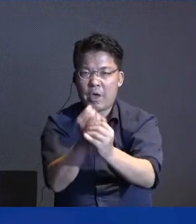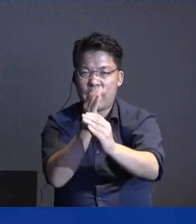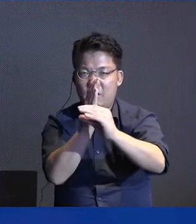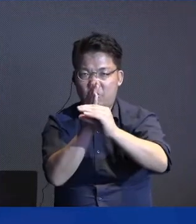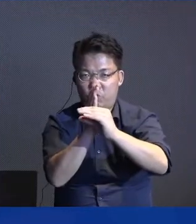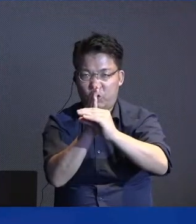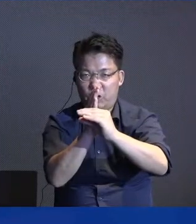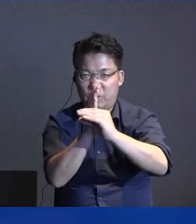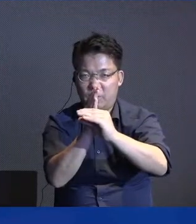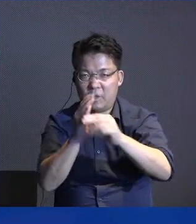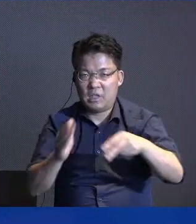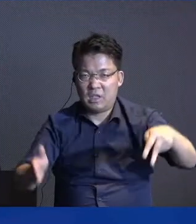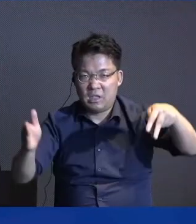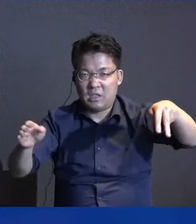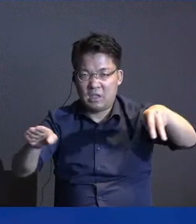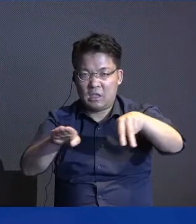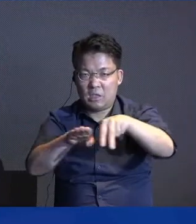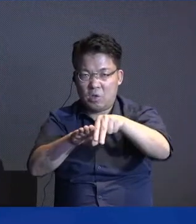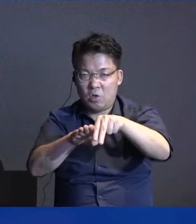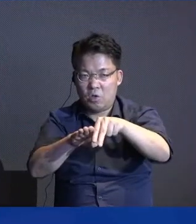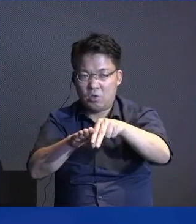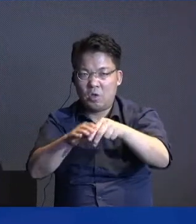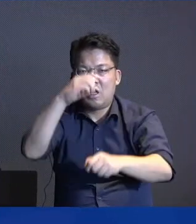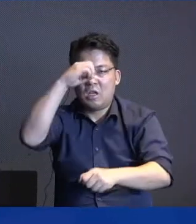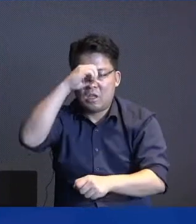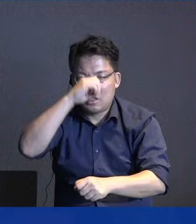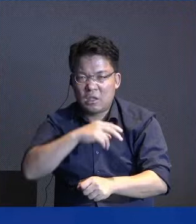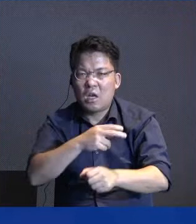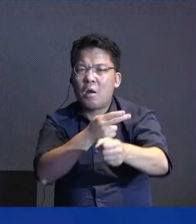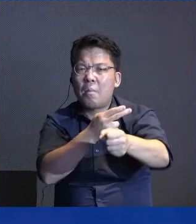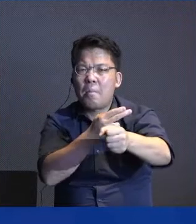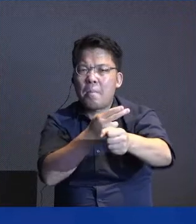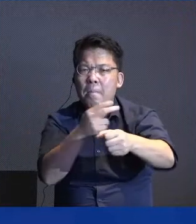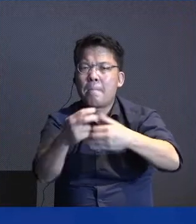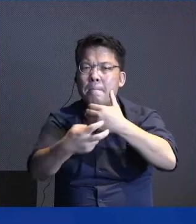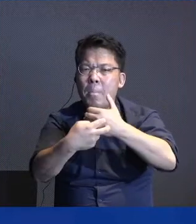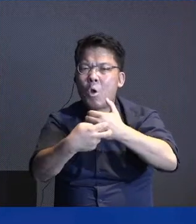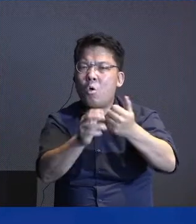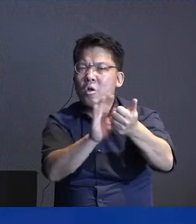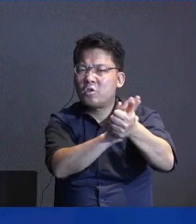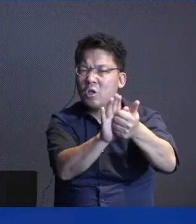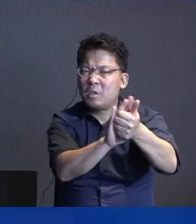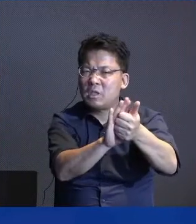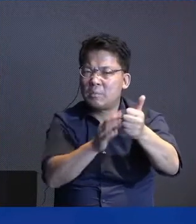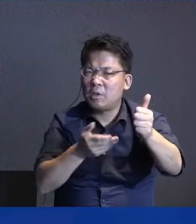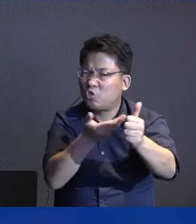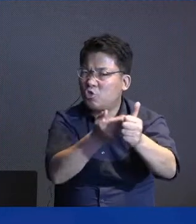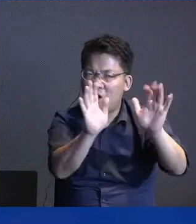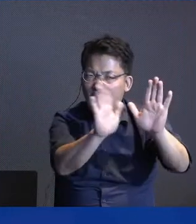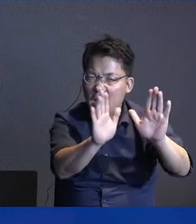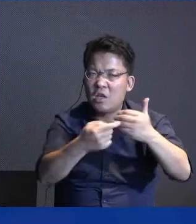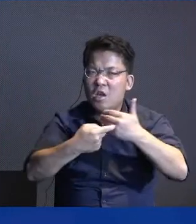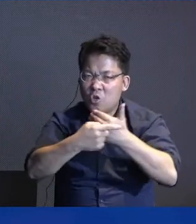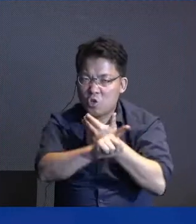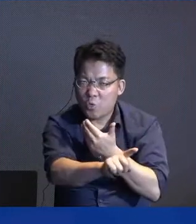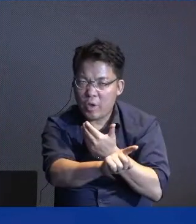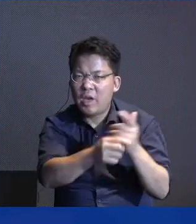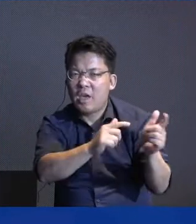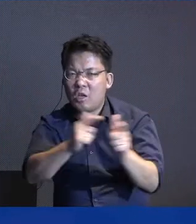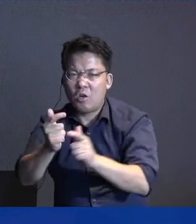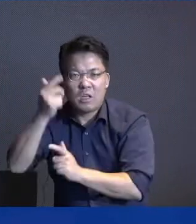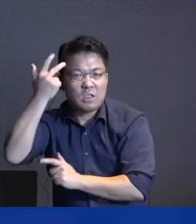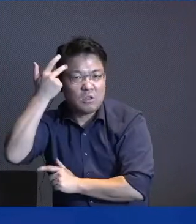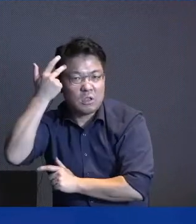but psychological counseling and other support. So this center was